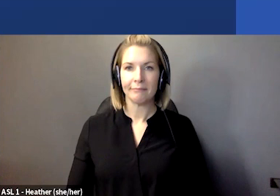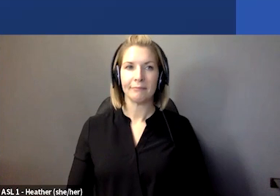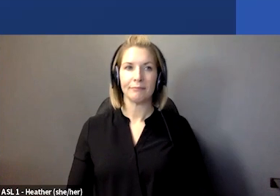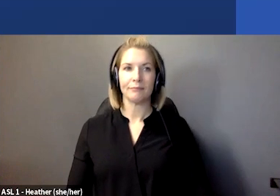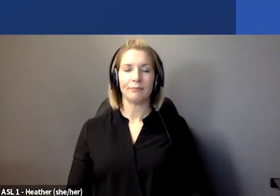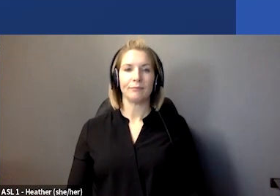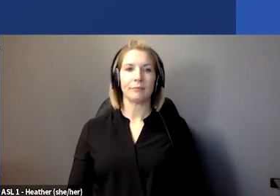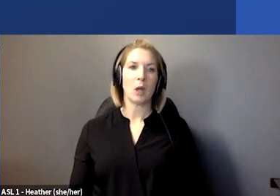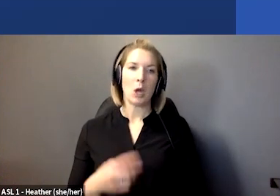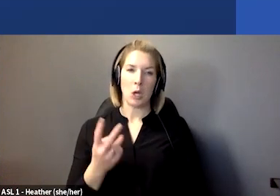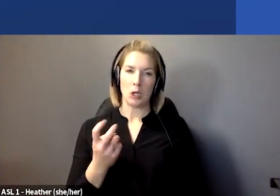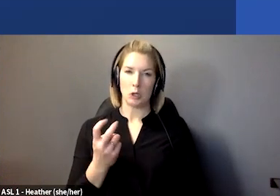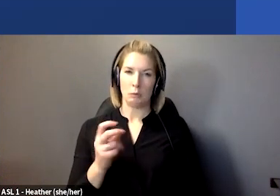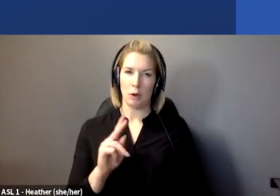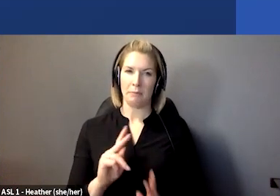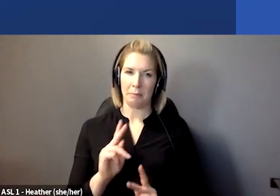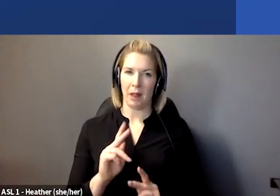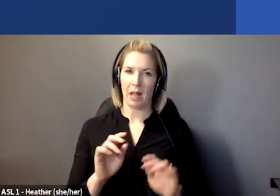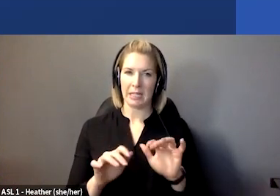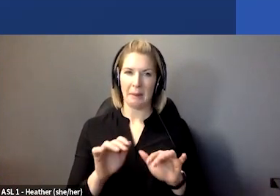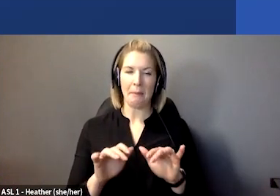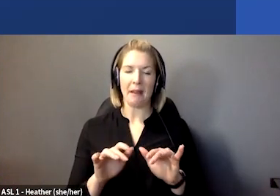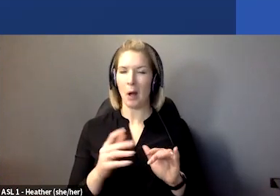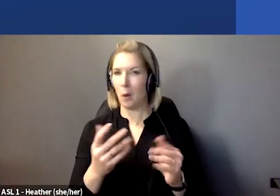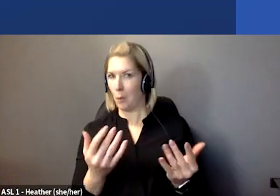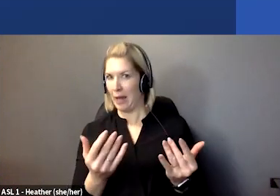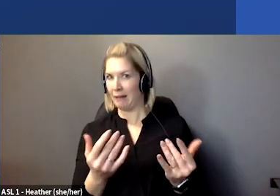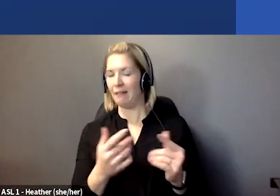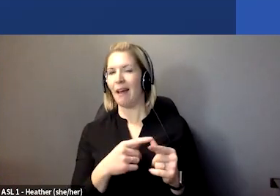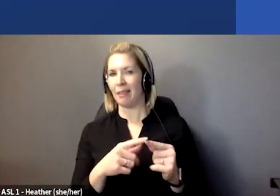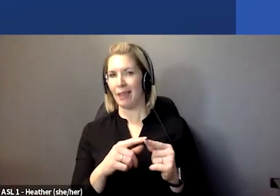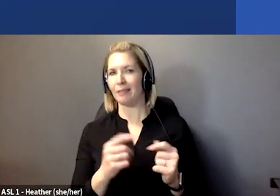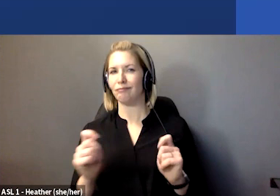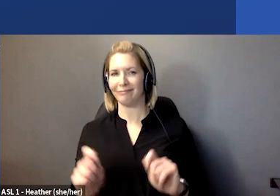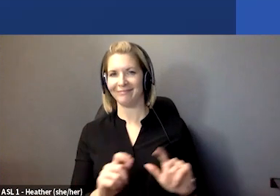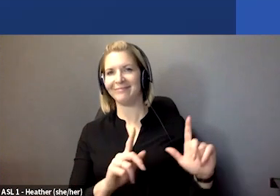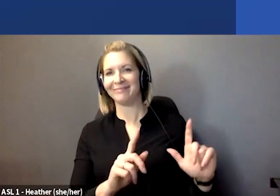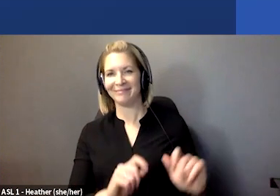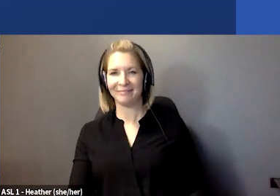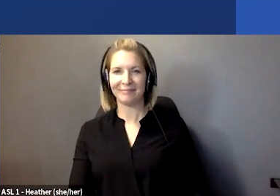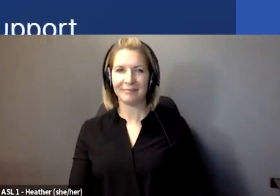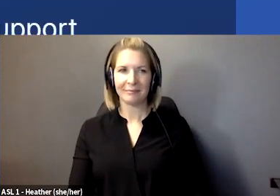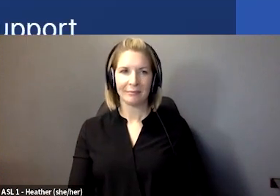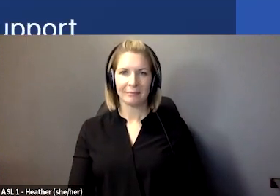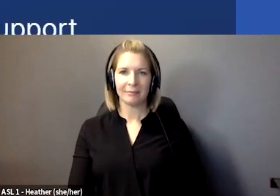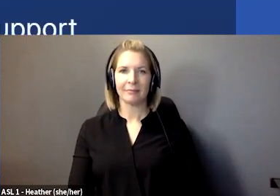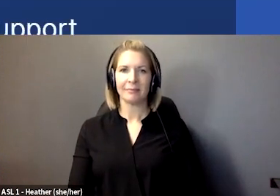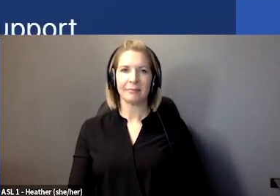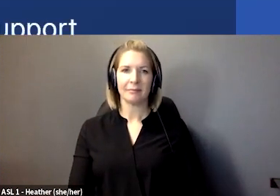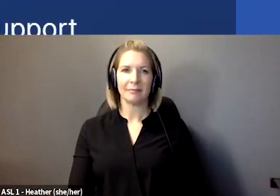Okay, I see two more people typing, and after that, we'll kind of move to the next slide. So I'll give folks, the last few folks, the opportunity to voice